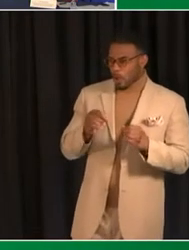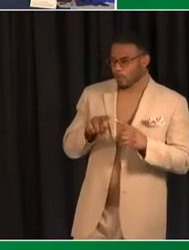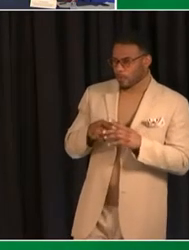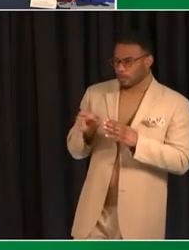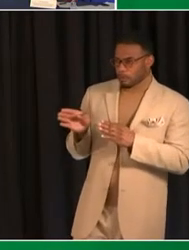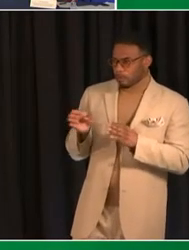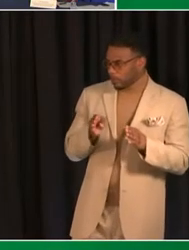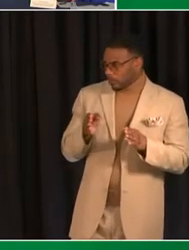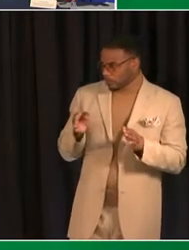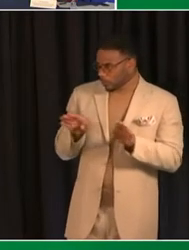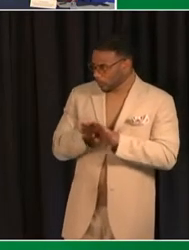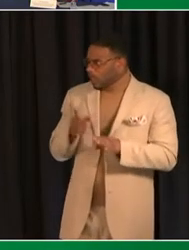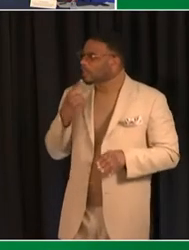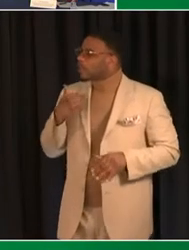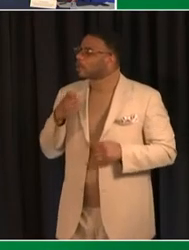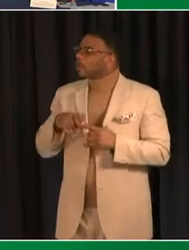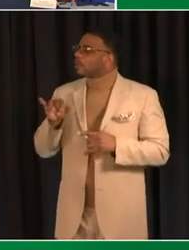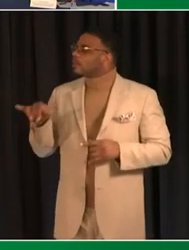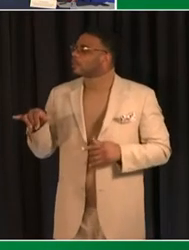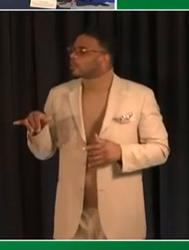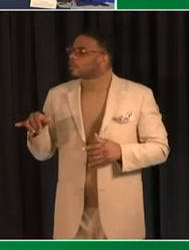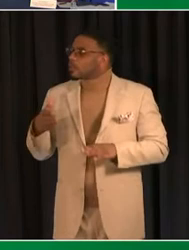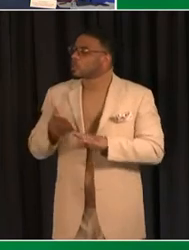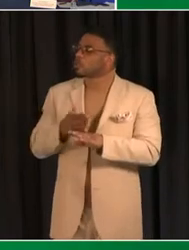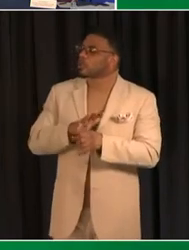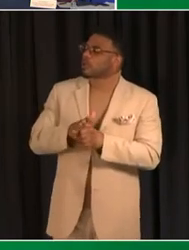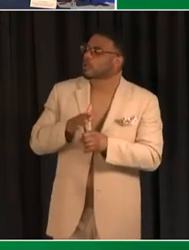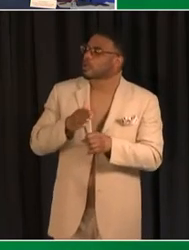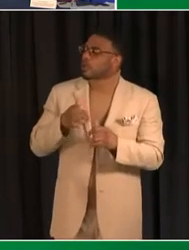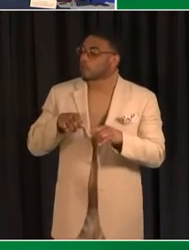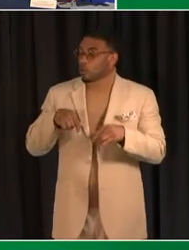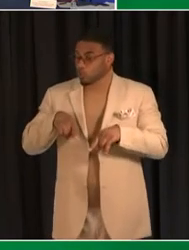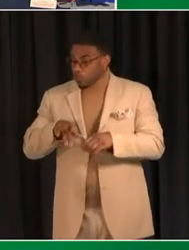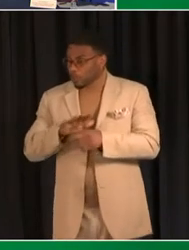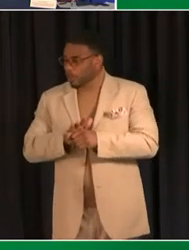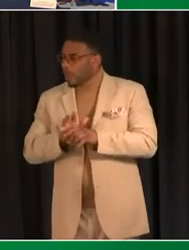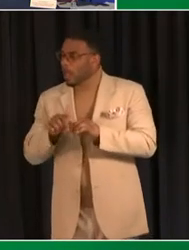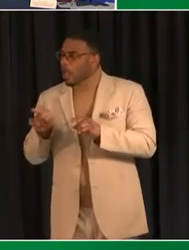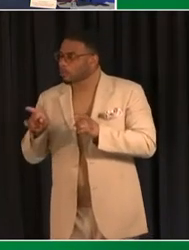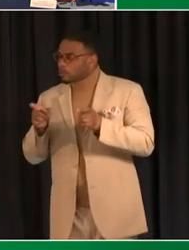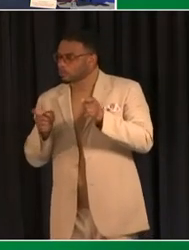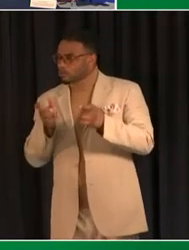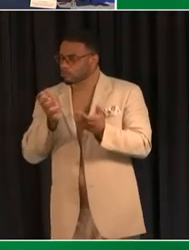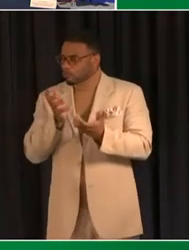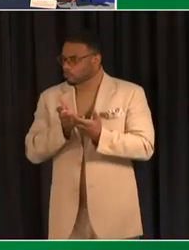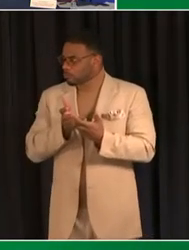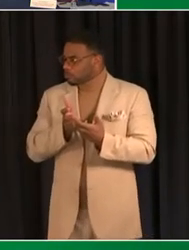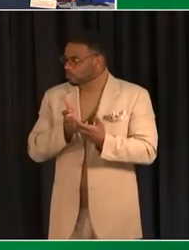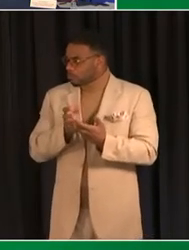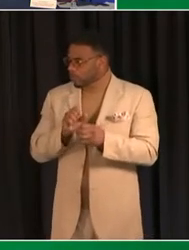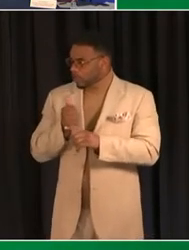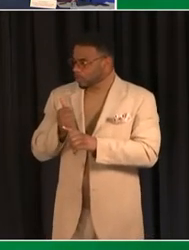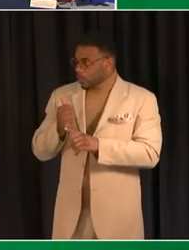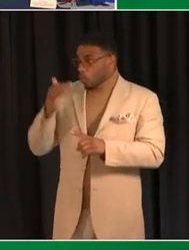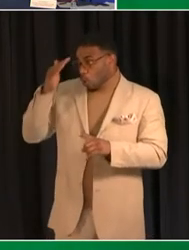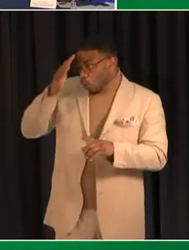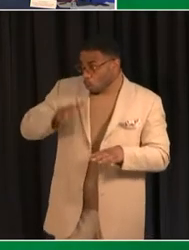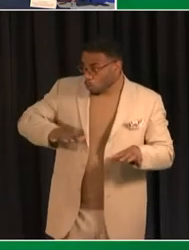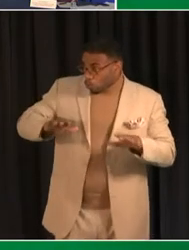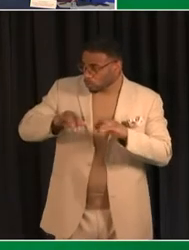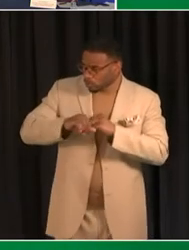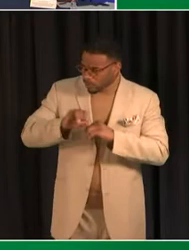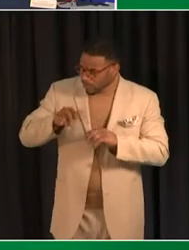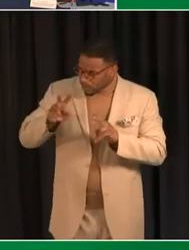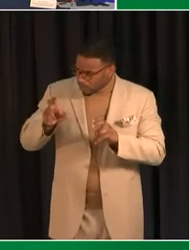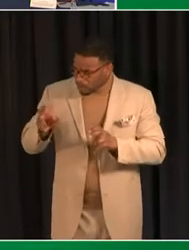when office started shifting. Yeah. So tell us about kind of pre-pandemic versus in the pandemic and how you all made yourselves